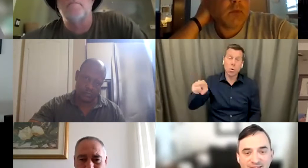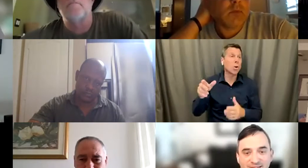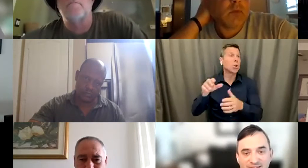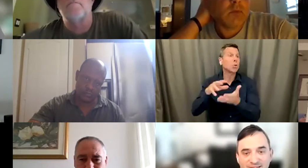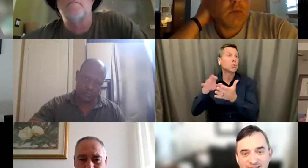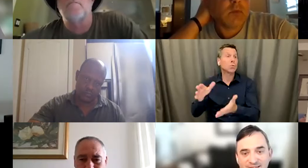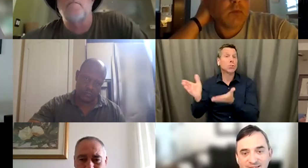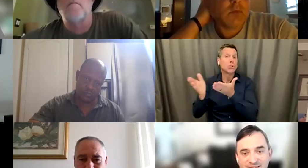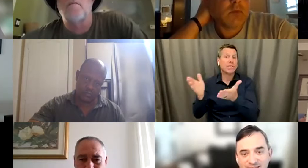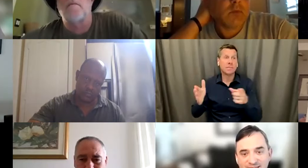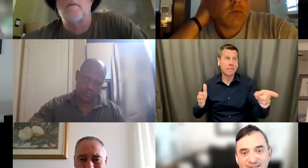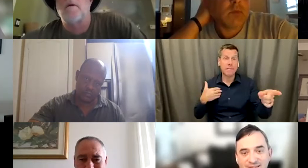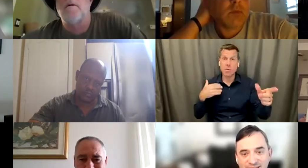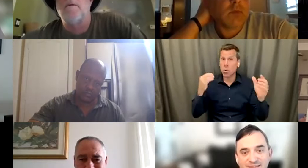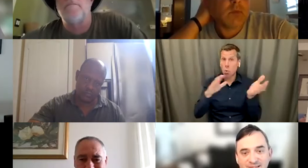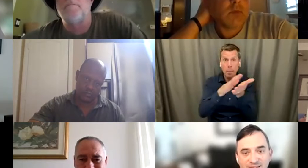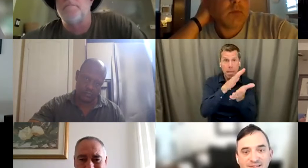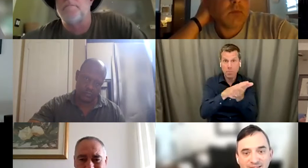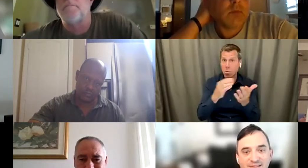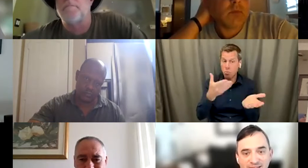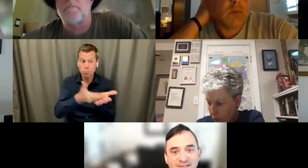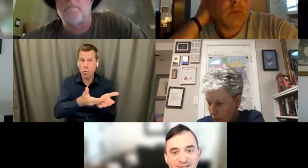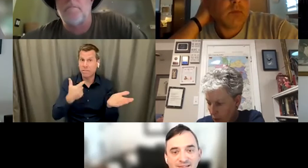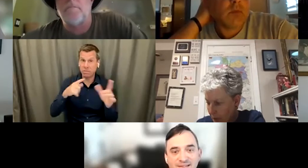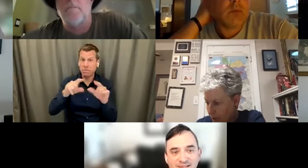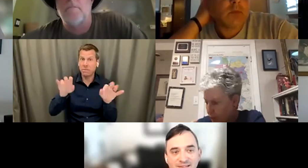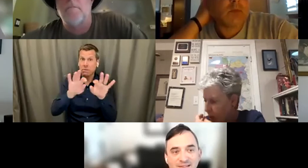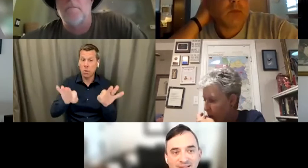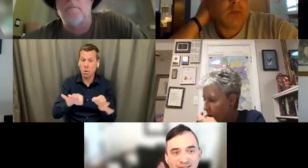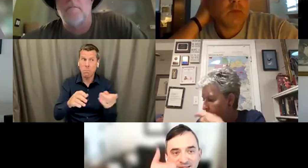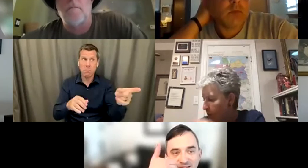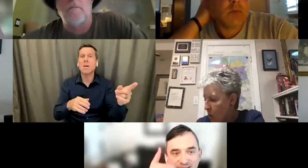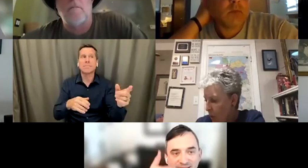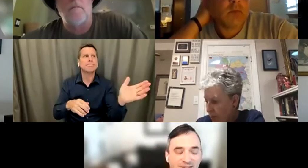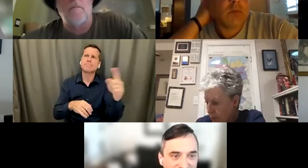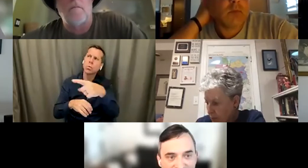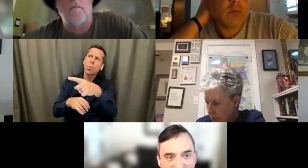objects on those grounds and doesn't have proper documentation, they need to go to Student Services. And